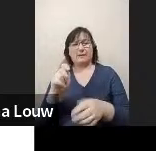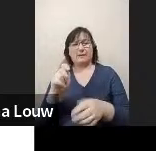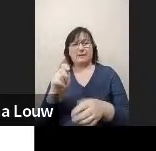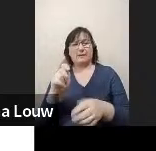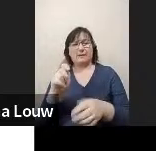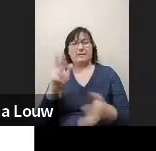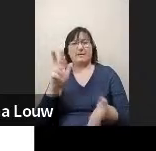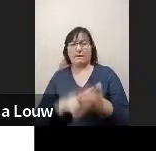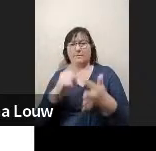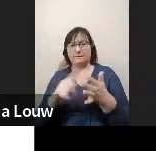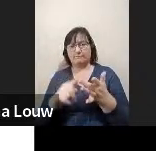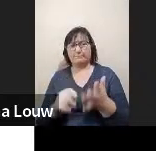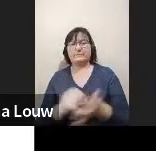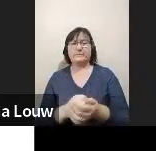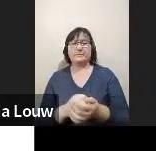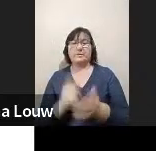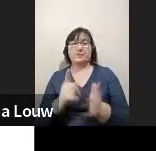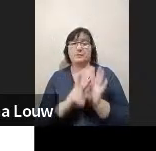be